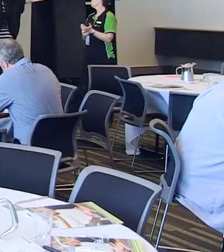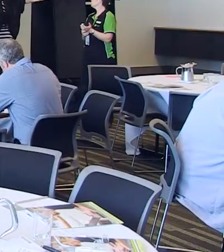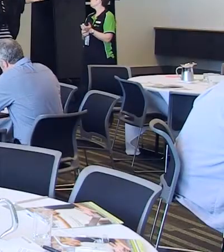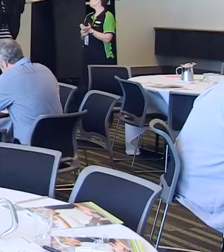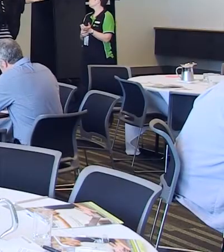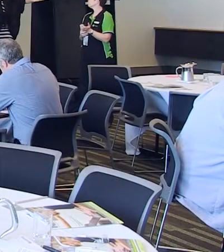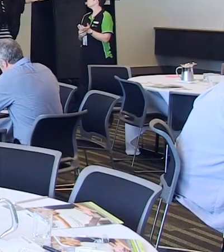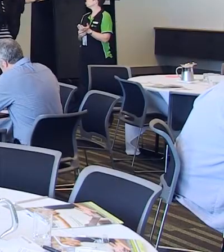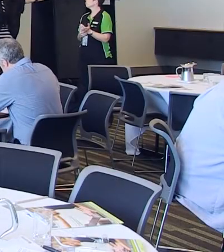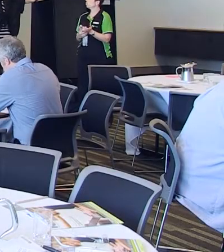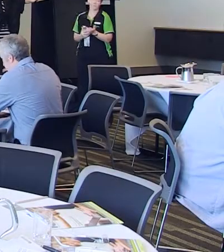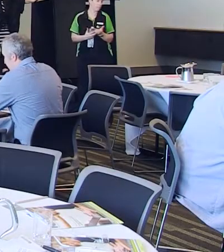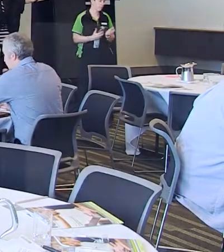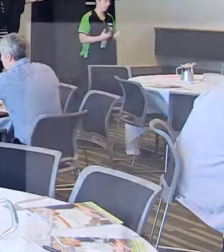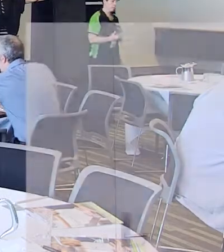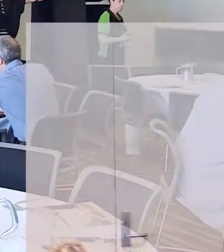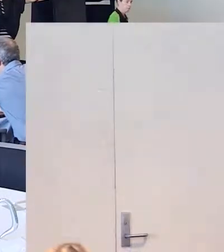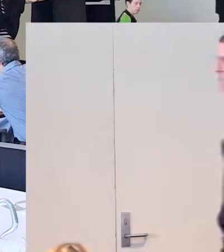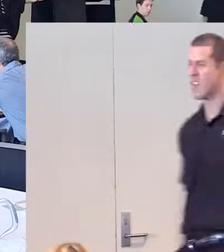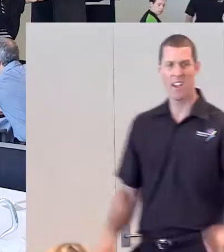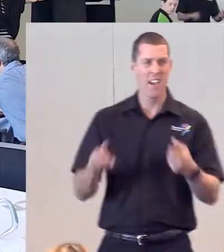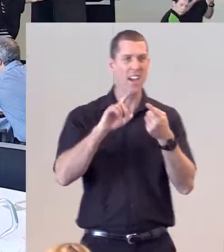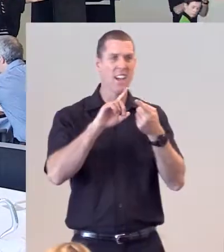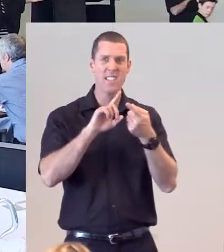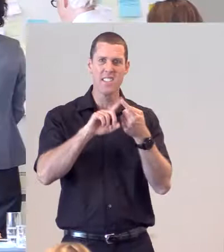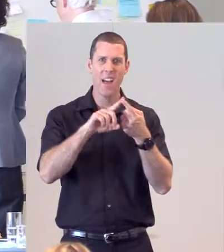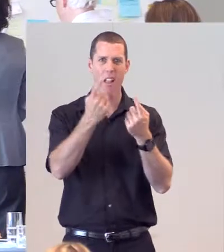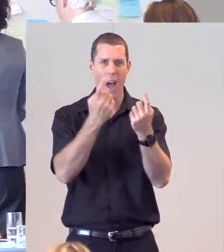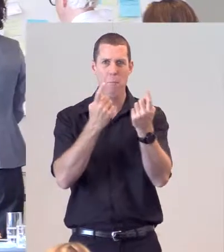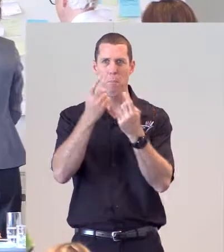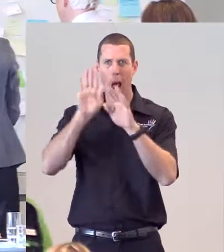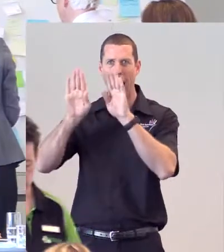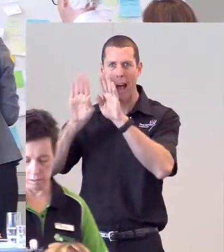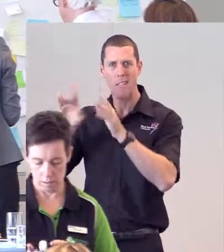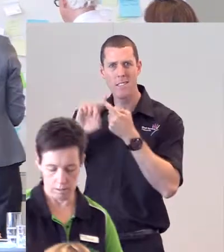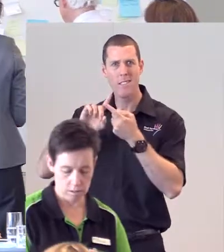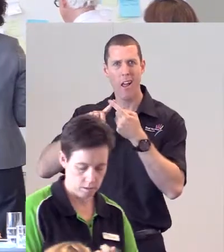Okay, there's still a few of the post-its going up,